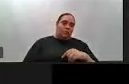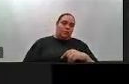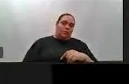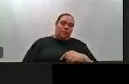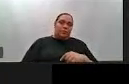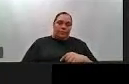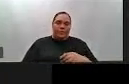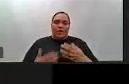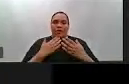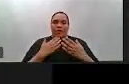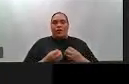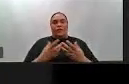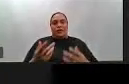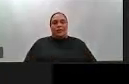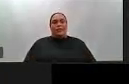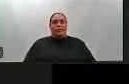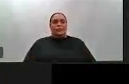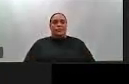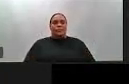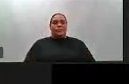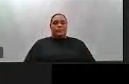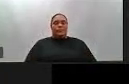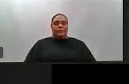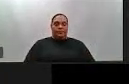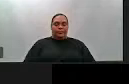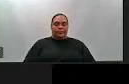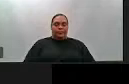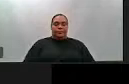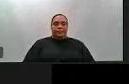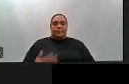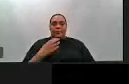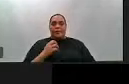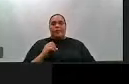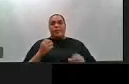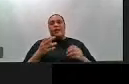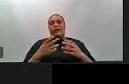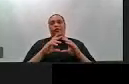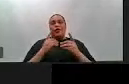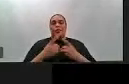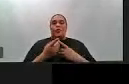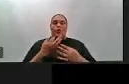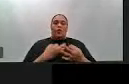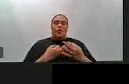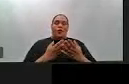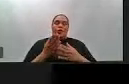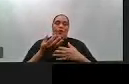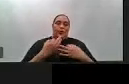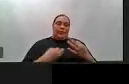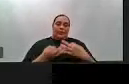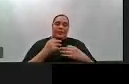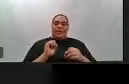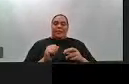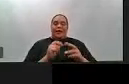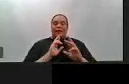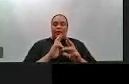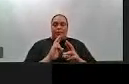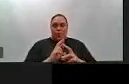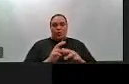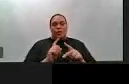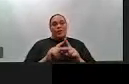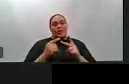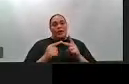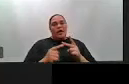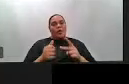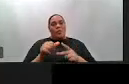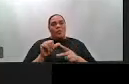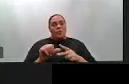Thank you very much. Thank you very much to the department for taking us through that comprehensive report. So we will now move